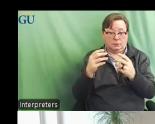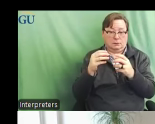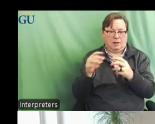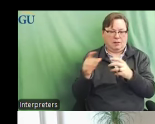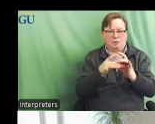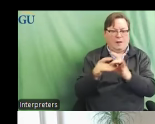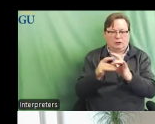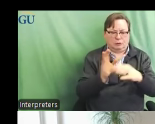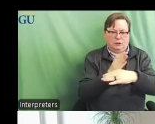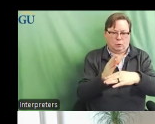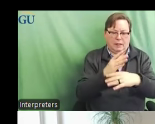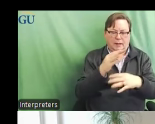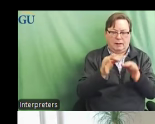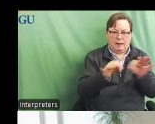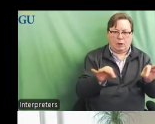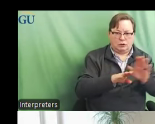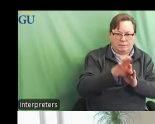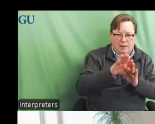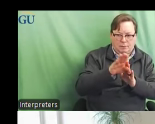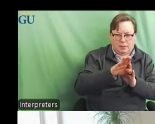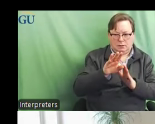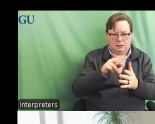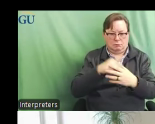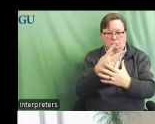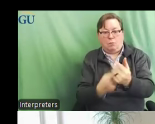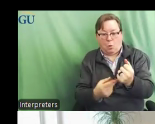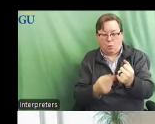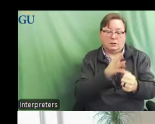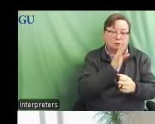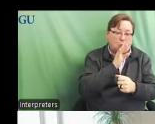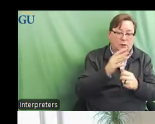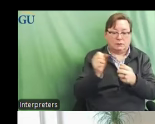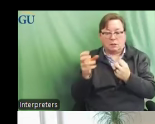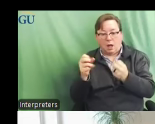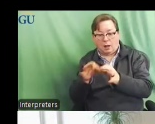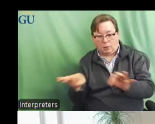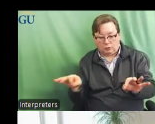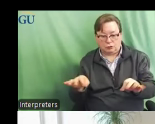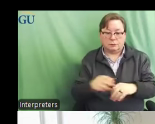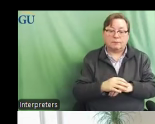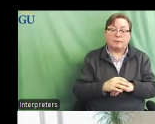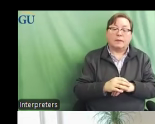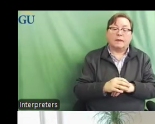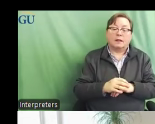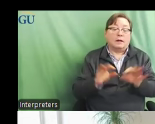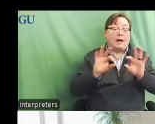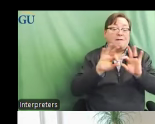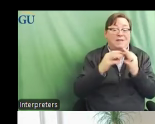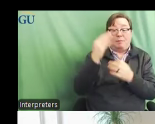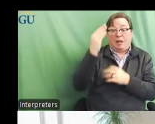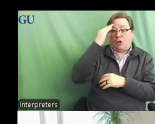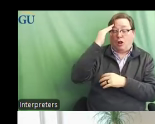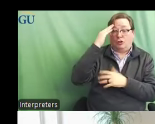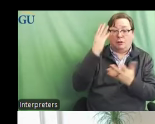Family knowledge may be a barrier. There may be information gaps, so loss to